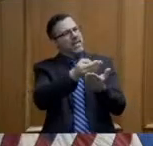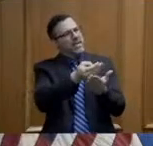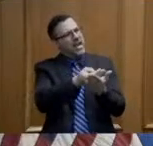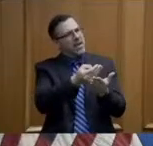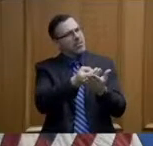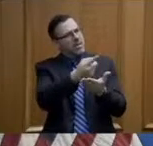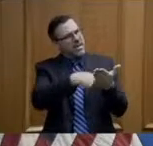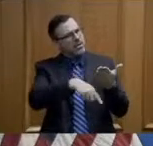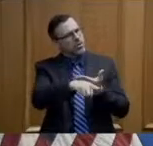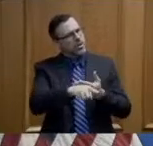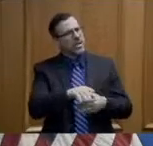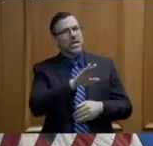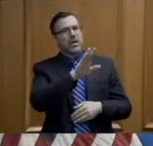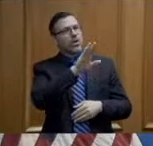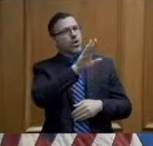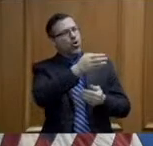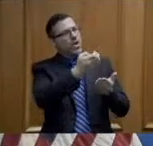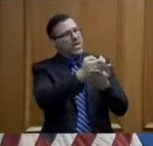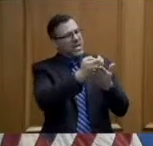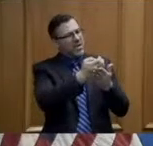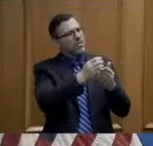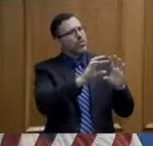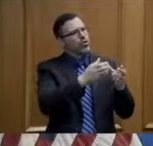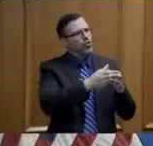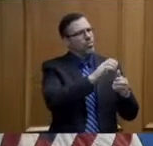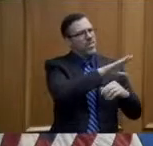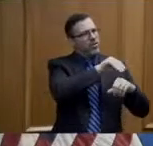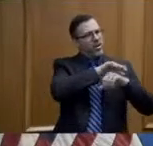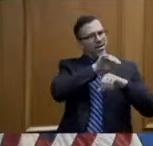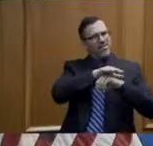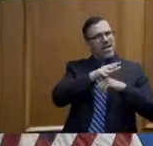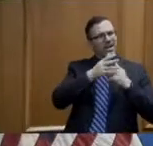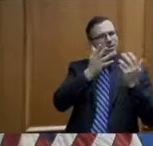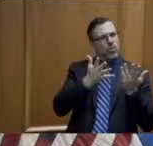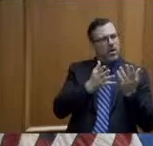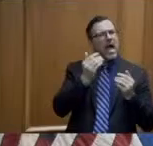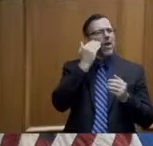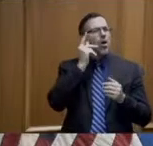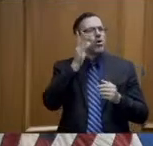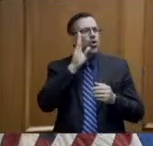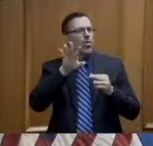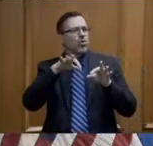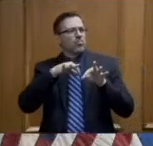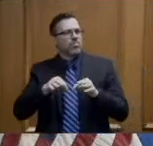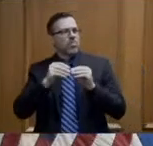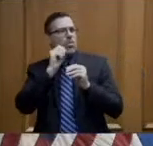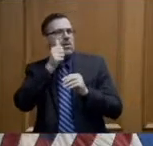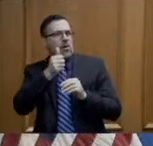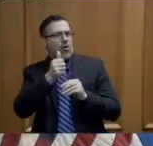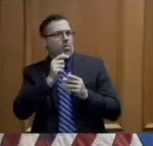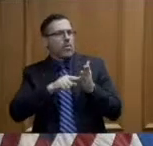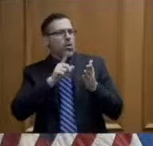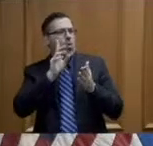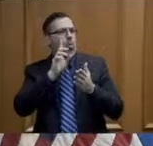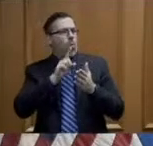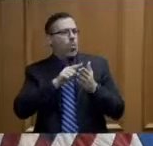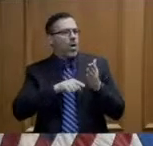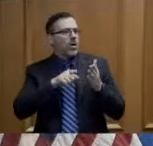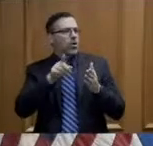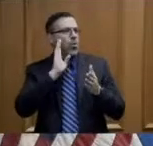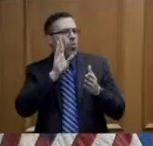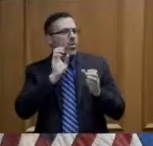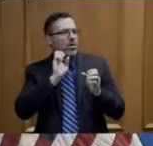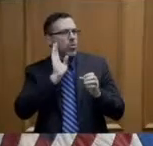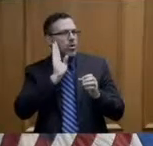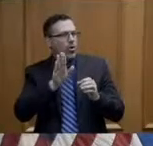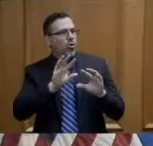economic recovery group been telling you? I know you're going to have some more tomorrow, but can you offer us a preview? Well, our economic